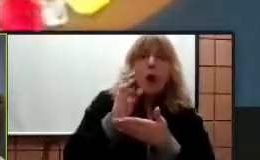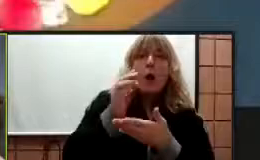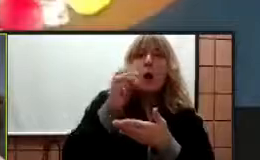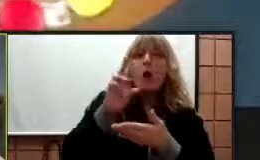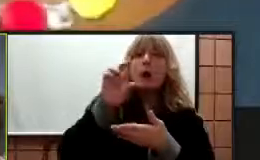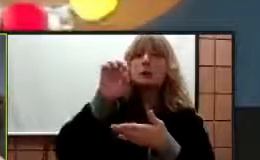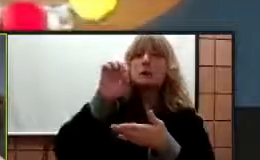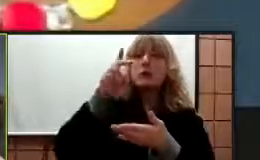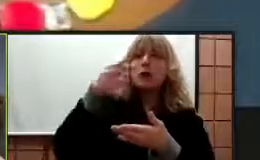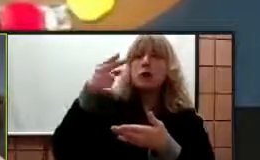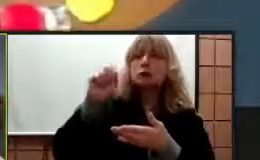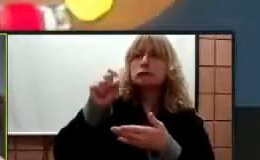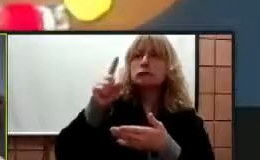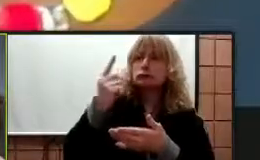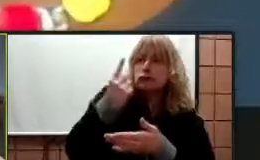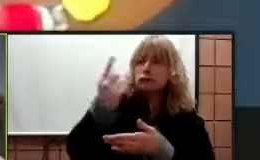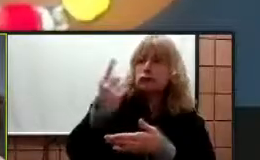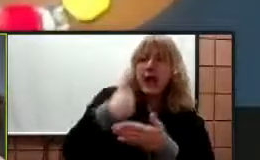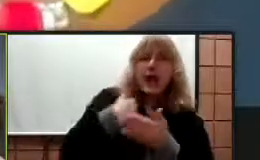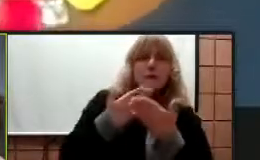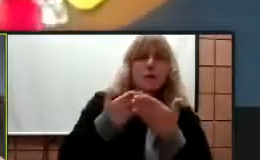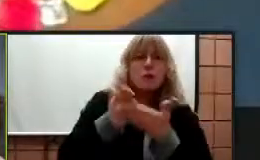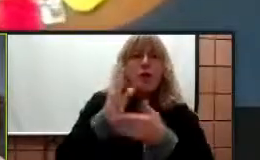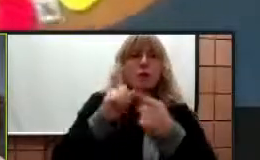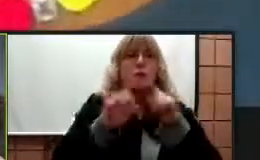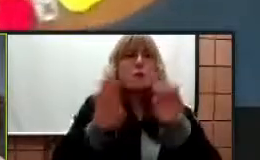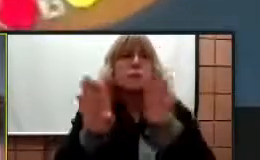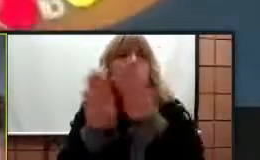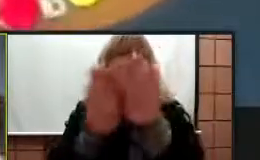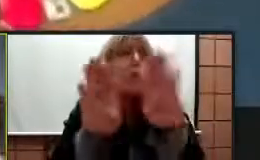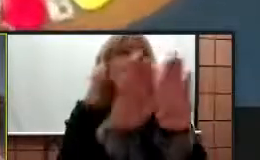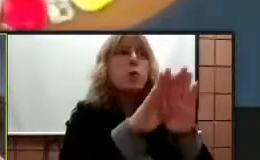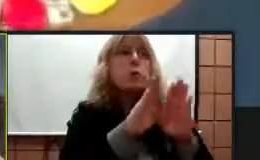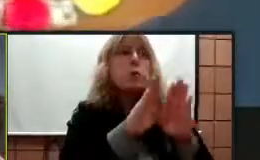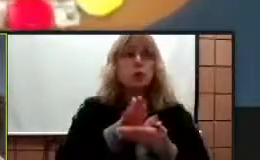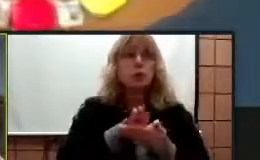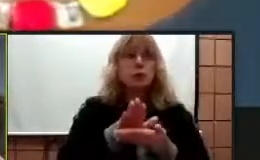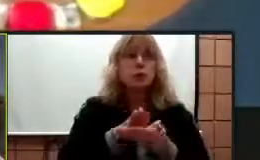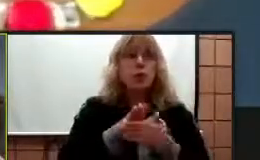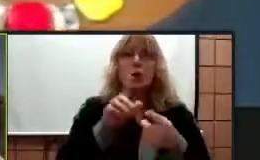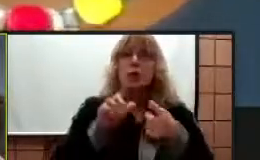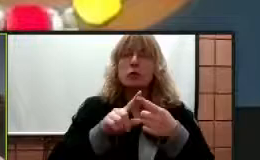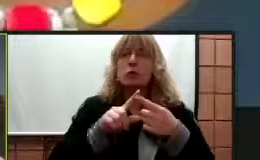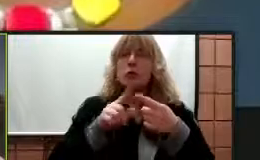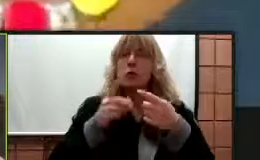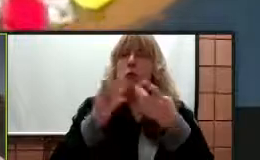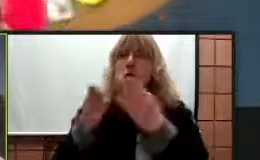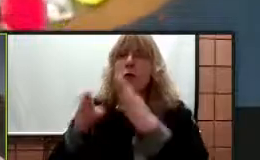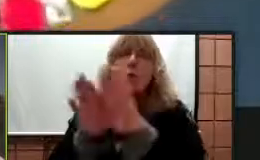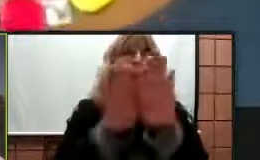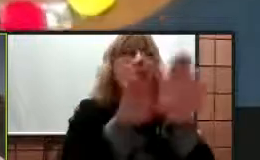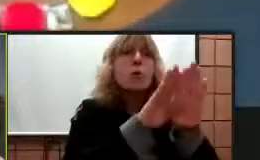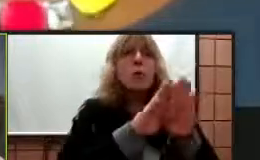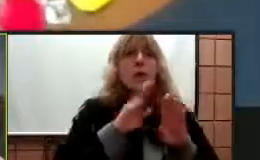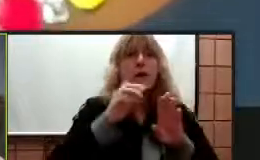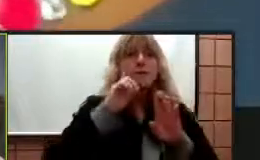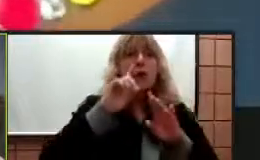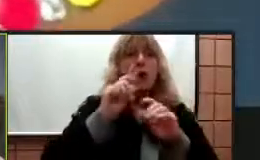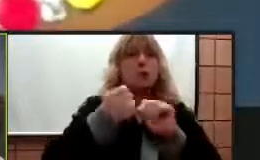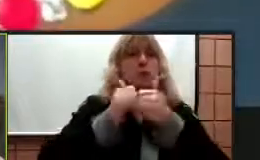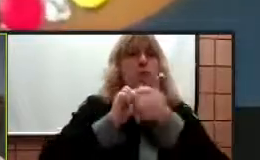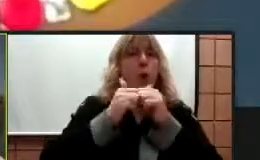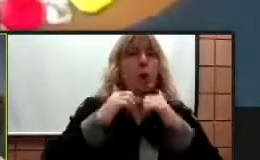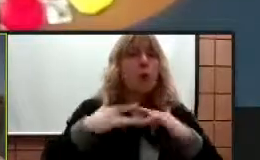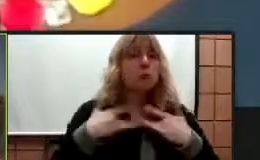down schools and to shut down sports events. And so we don't want her to have that power. So what we're asking